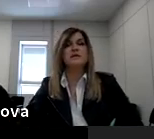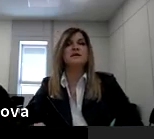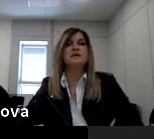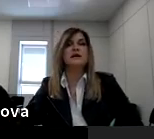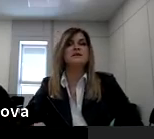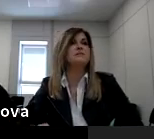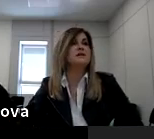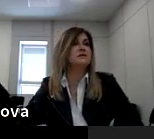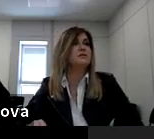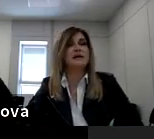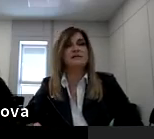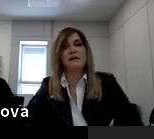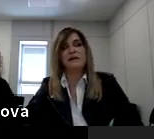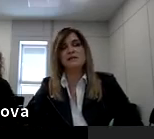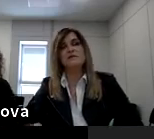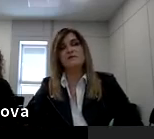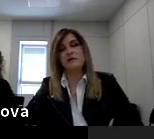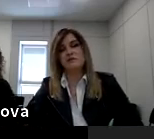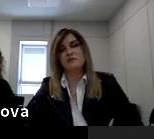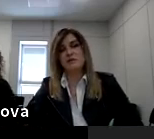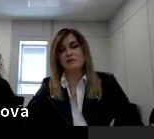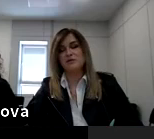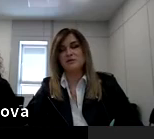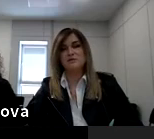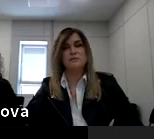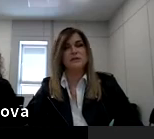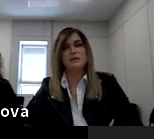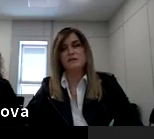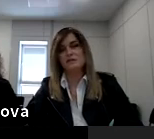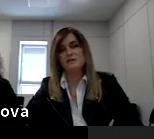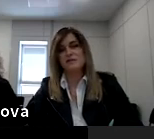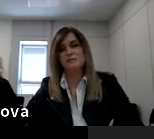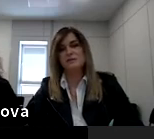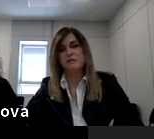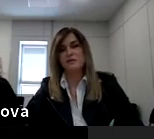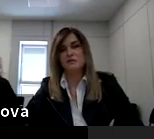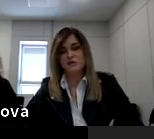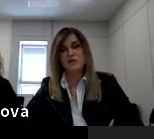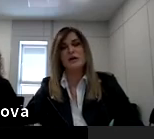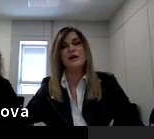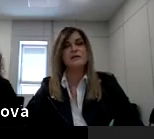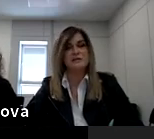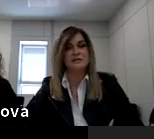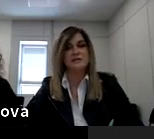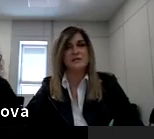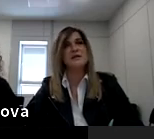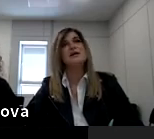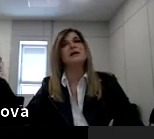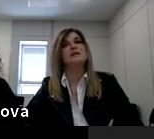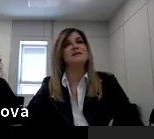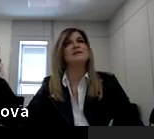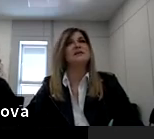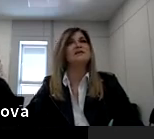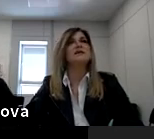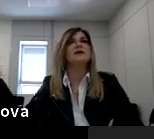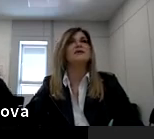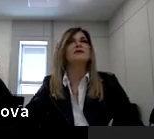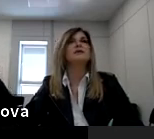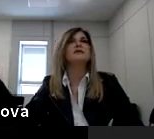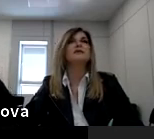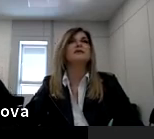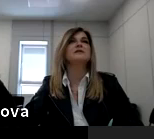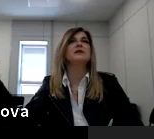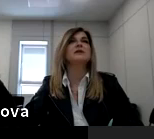are pointing that the minimum lifespan is 50,000 hours. So, but it is a very simplified version, I understand this. And in details,